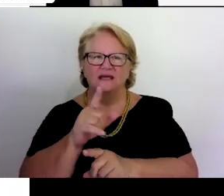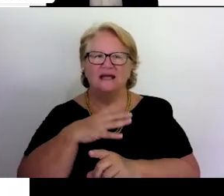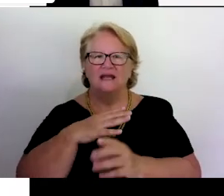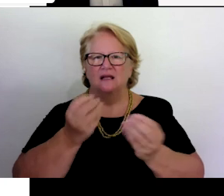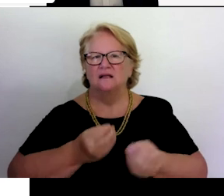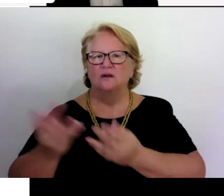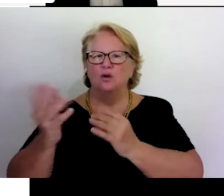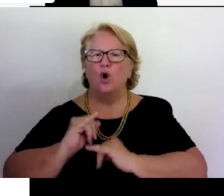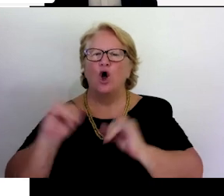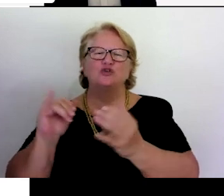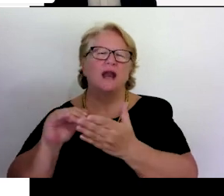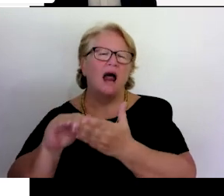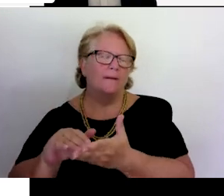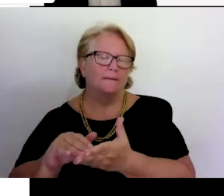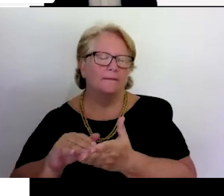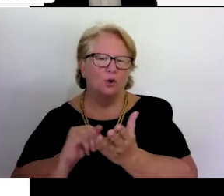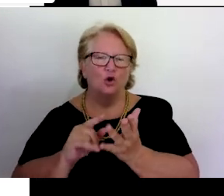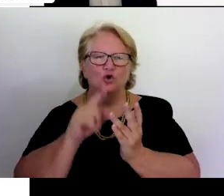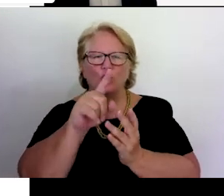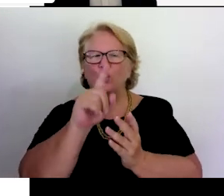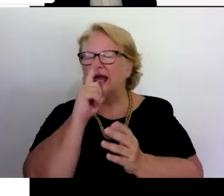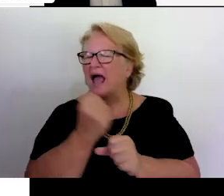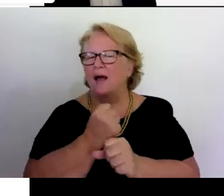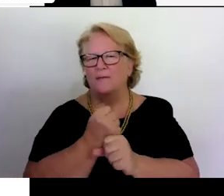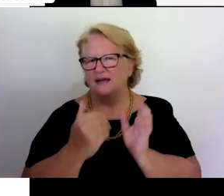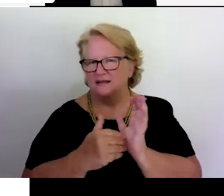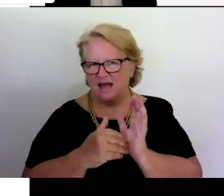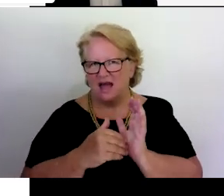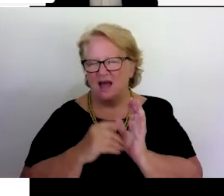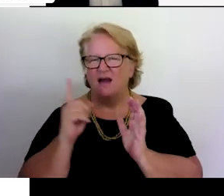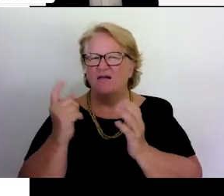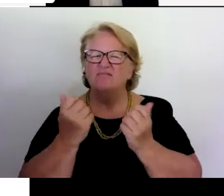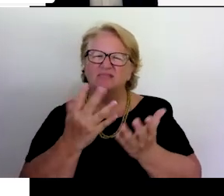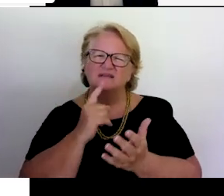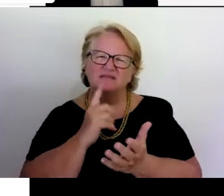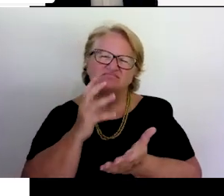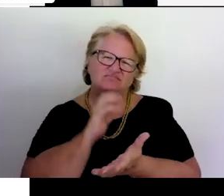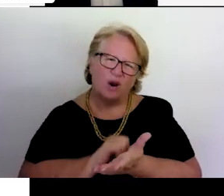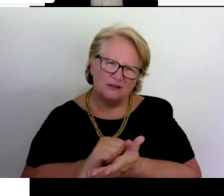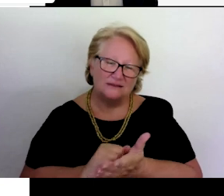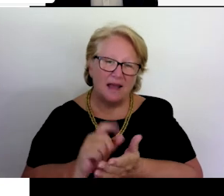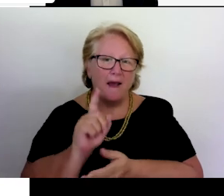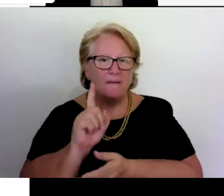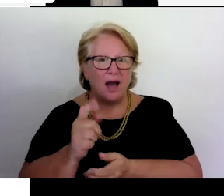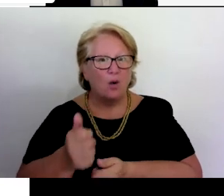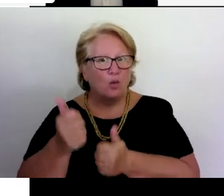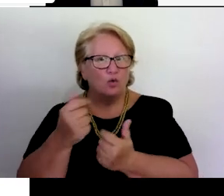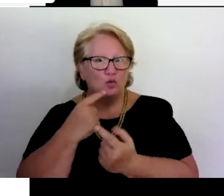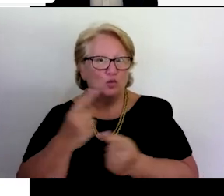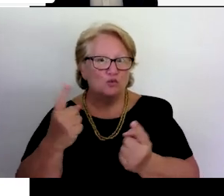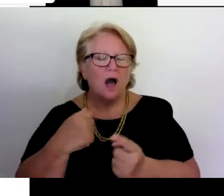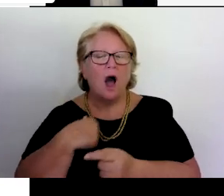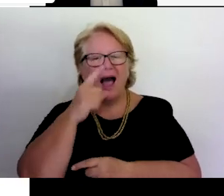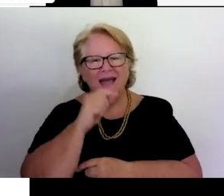urgent help. And so she's unable to be with us. She sends her apologies. But the good news is that I'm able to